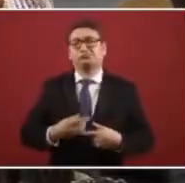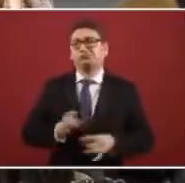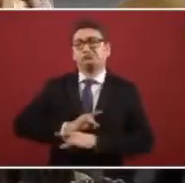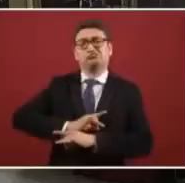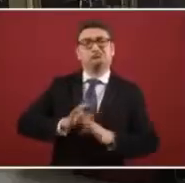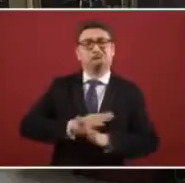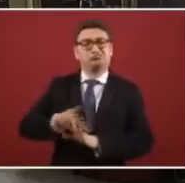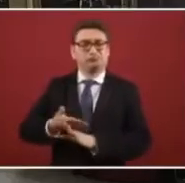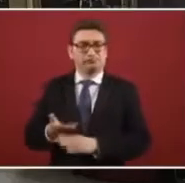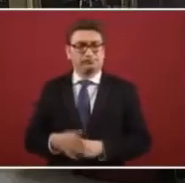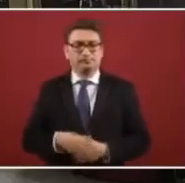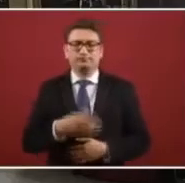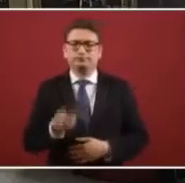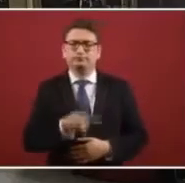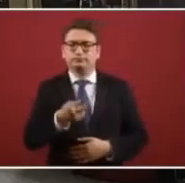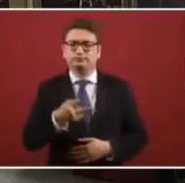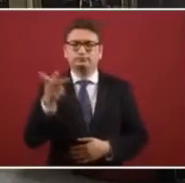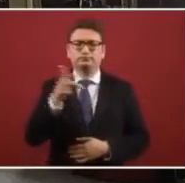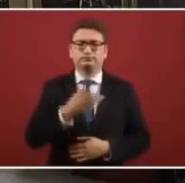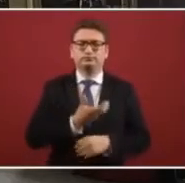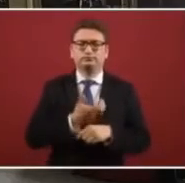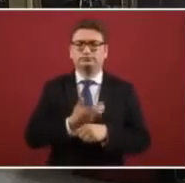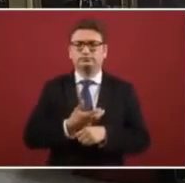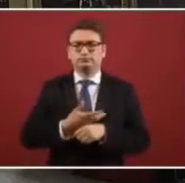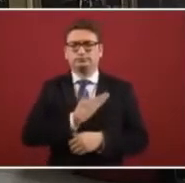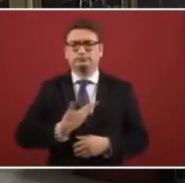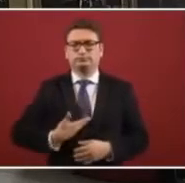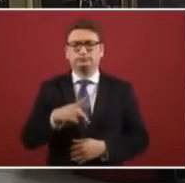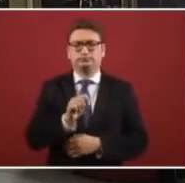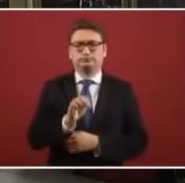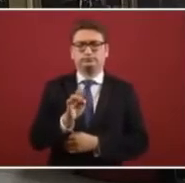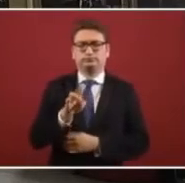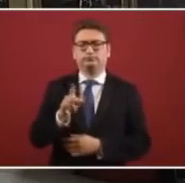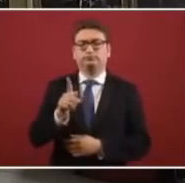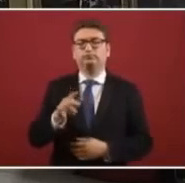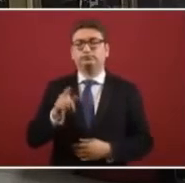they entrapped them.